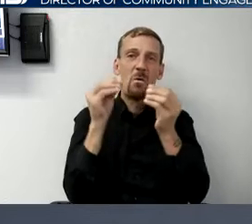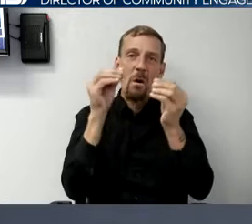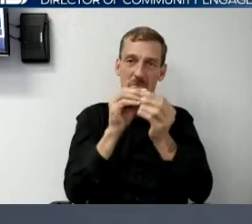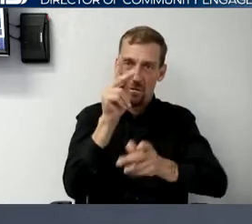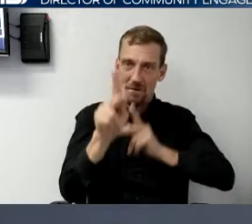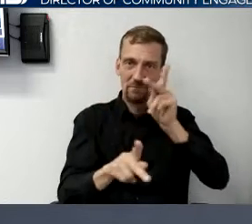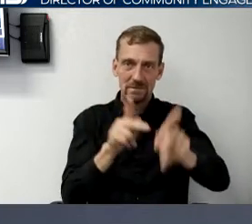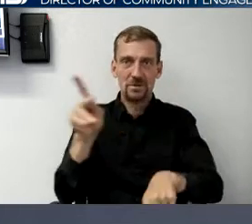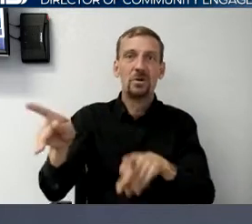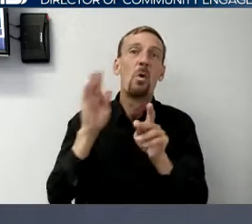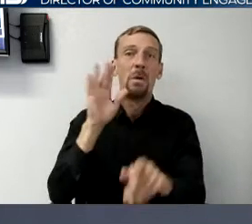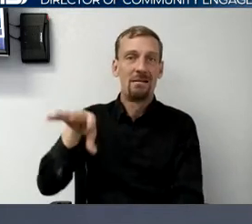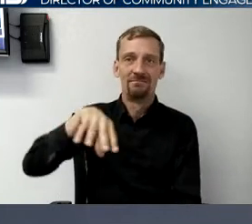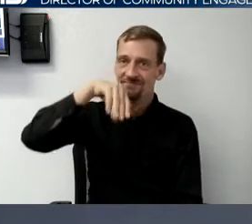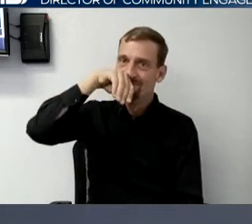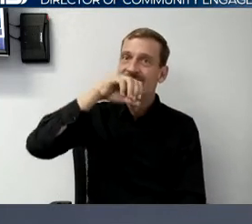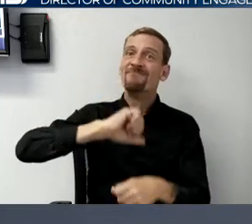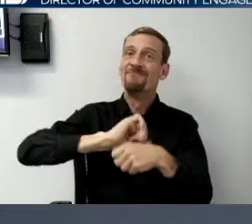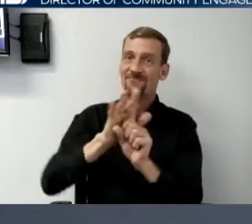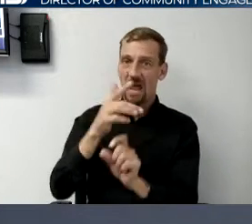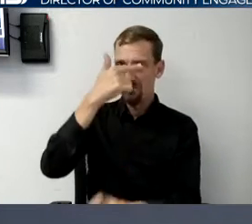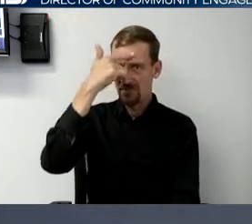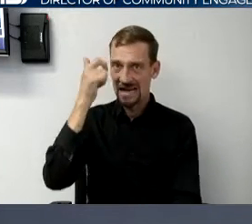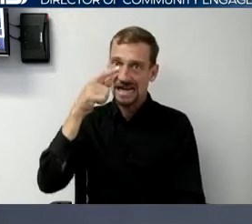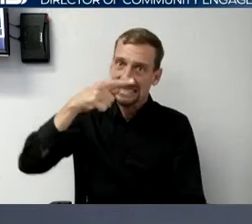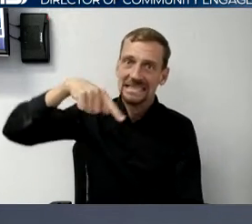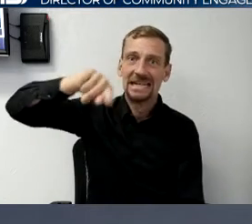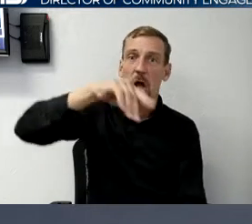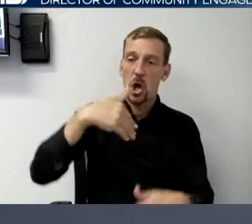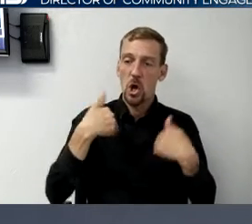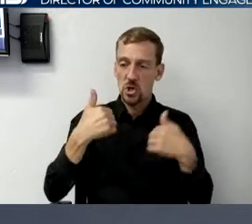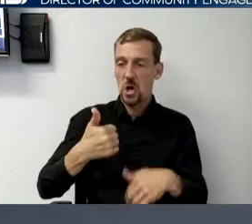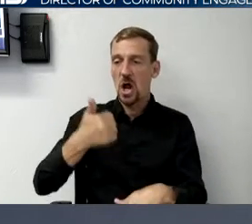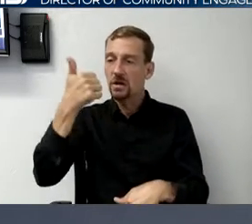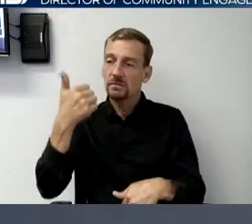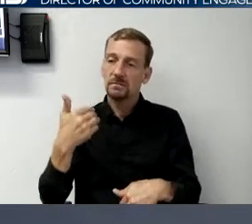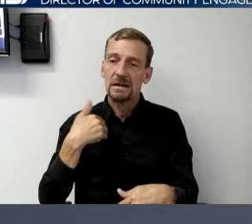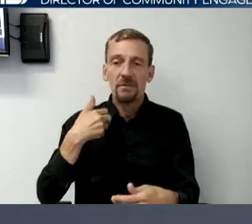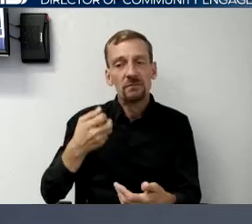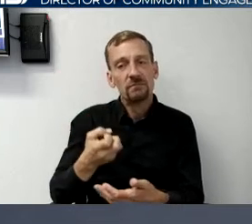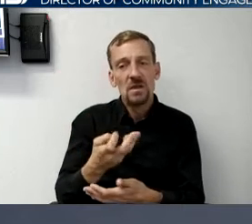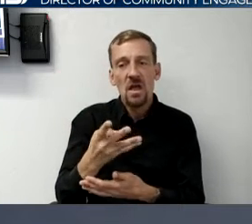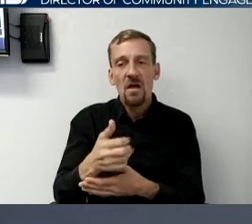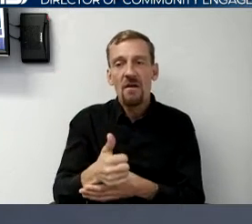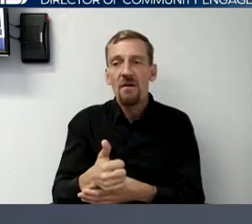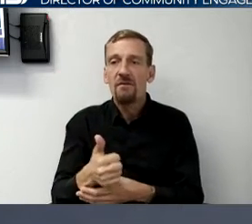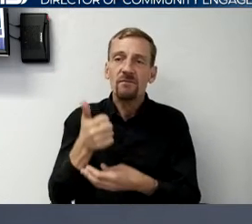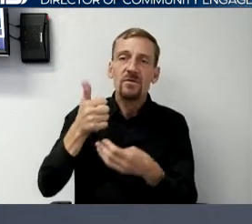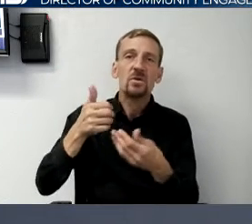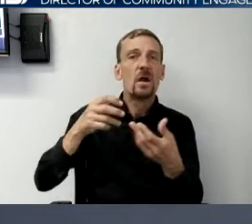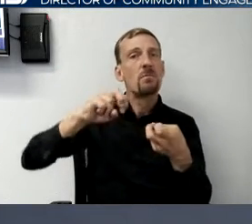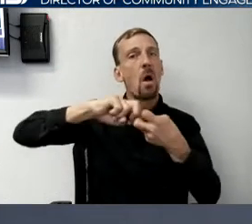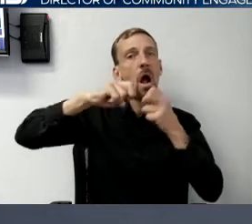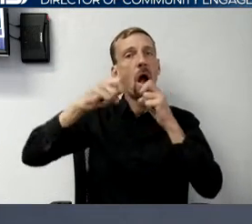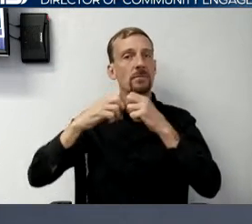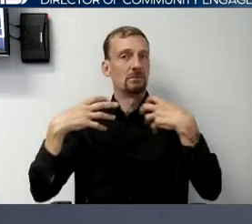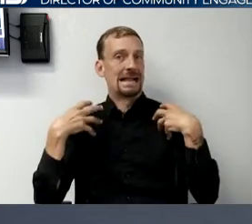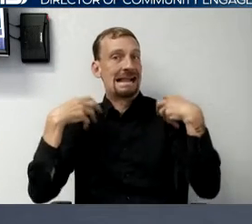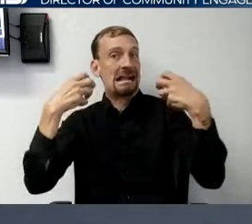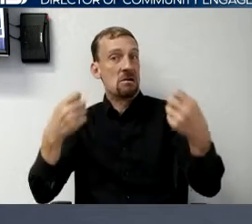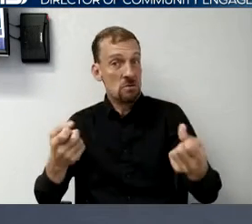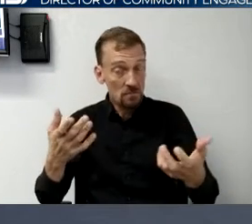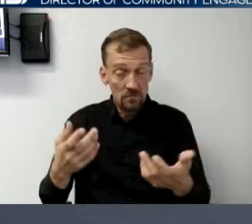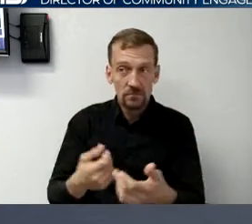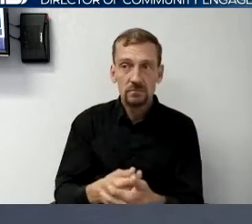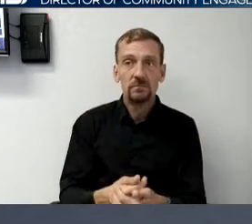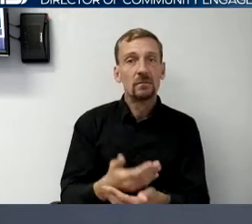contracting it. But because they're younger, because they tend to have fewer underlying chronic